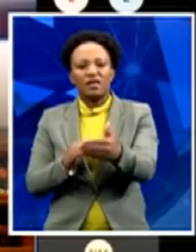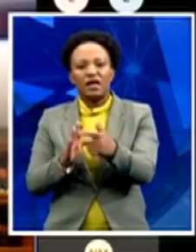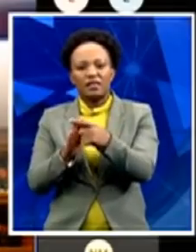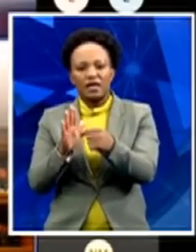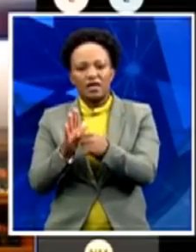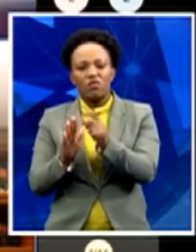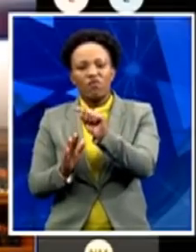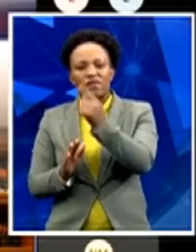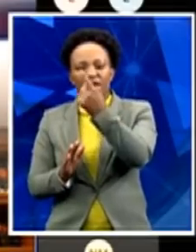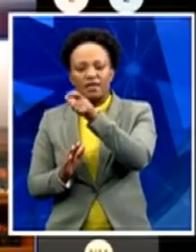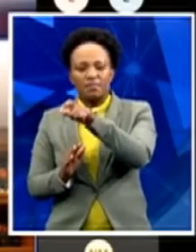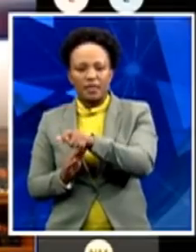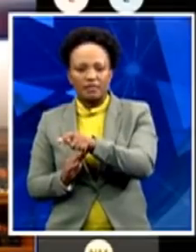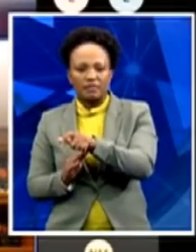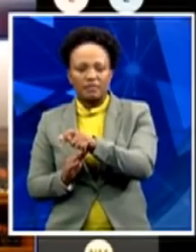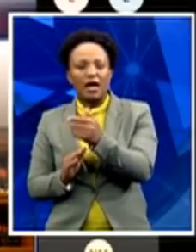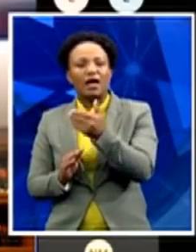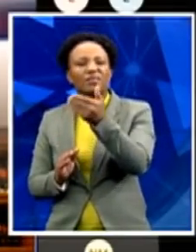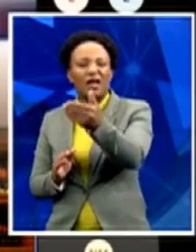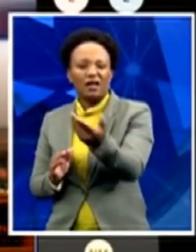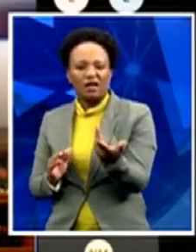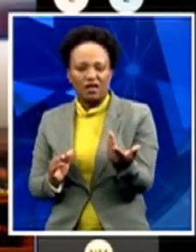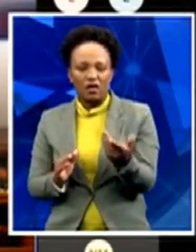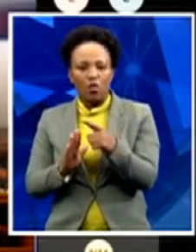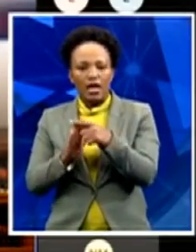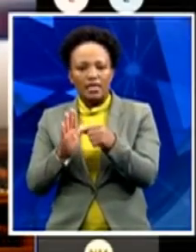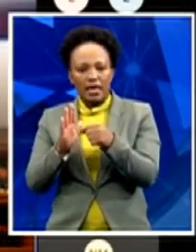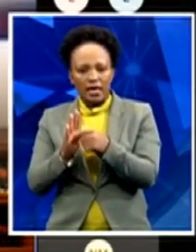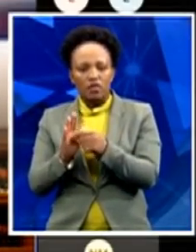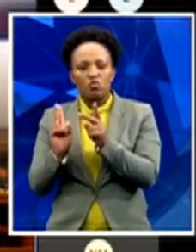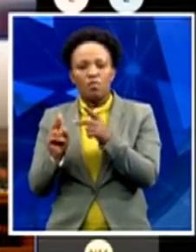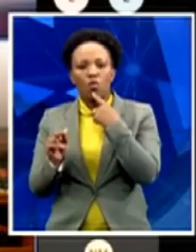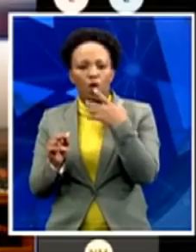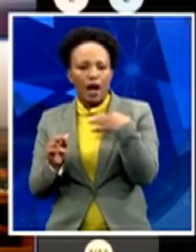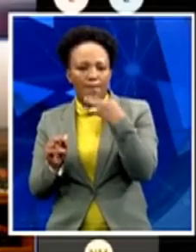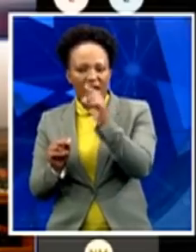is the date on which the original main application was enrolled for hearing.